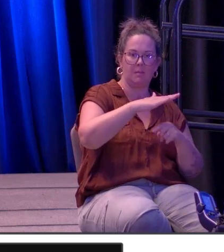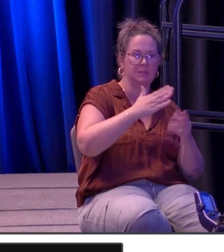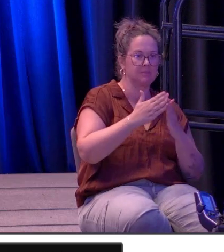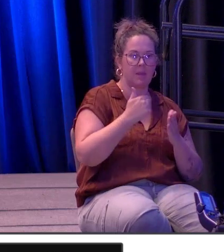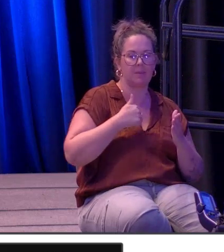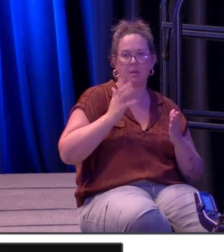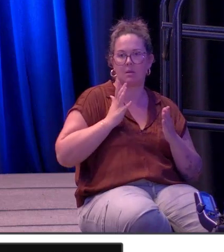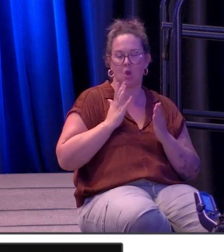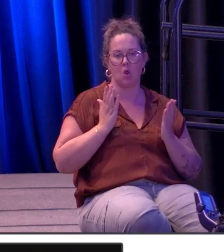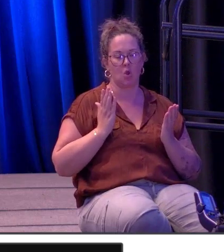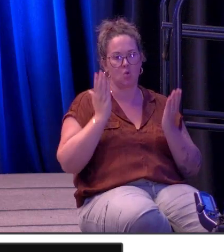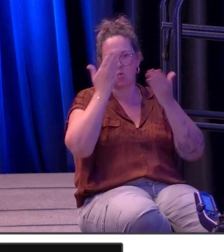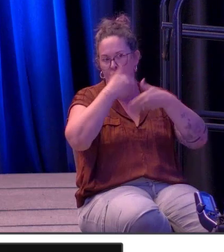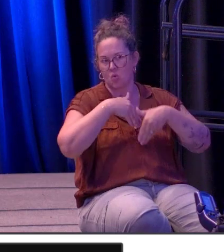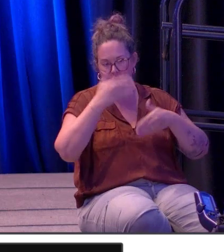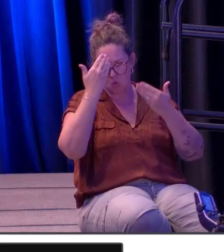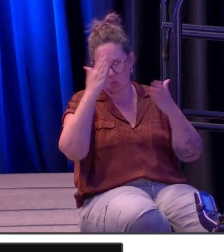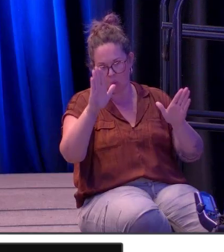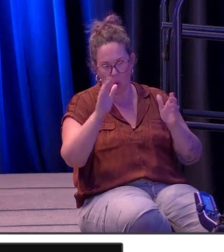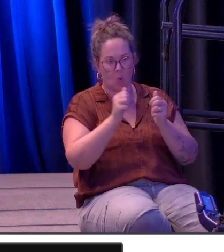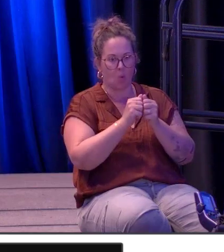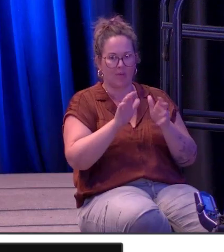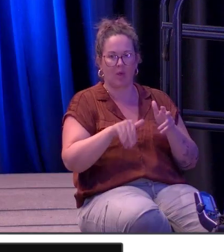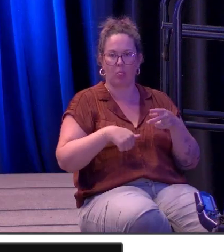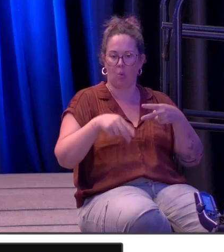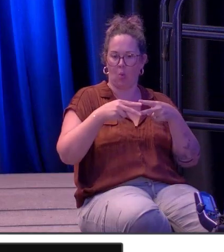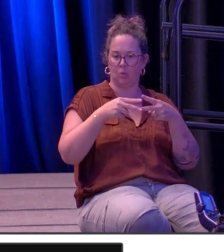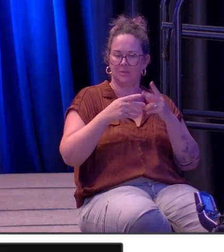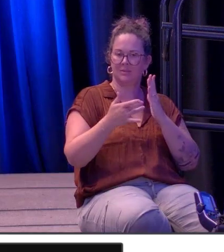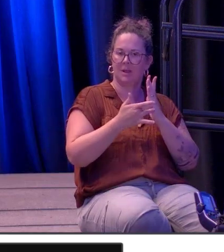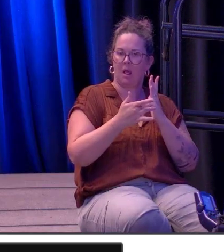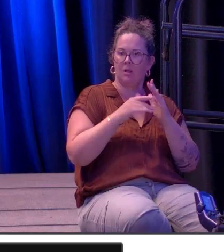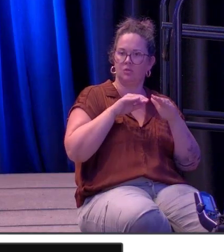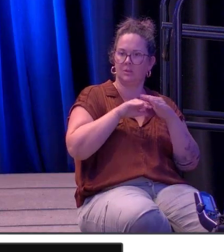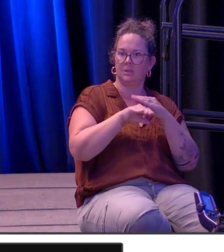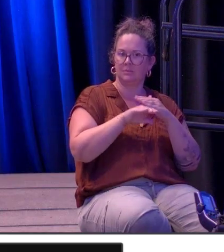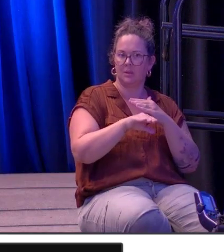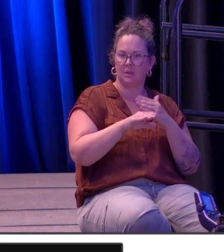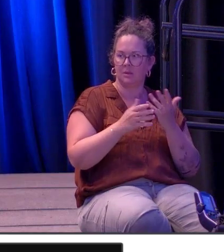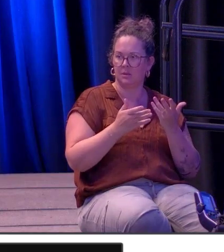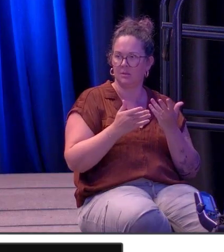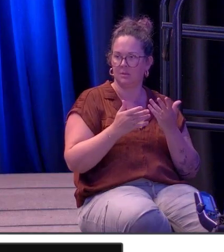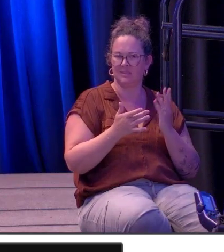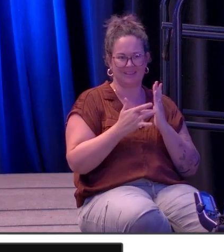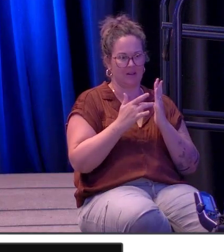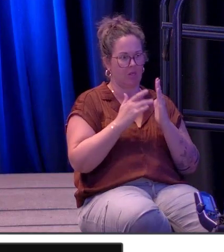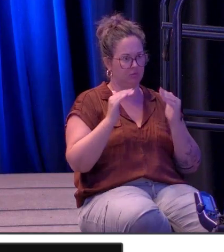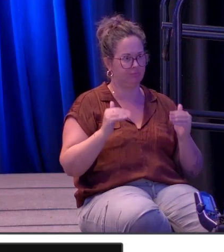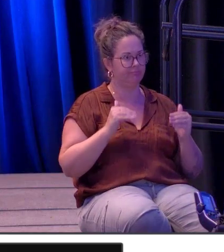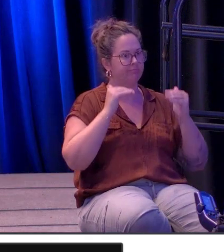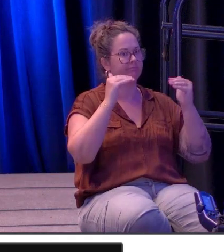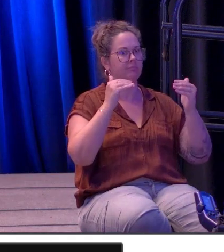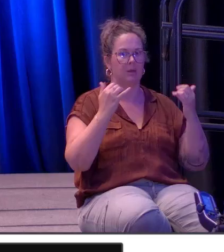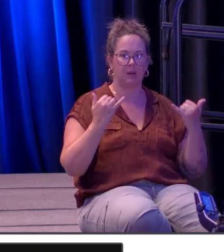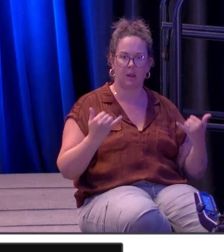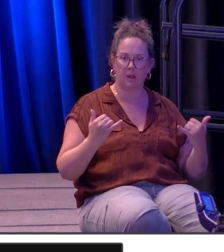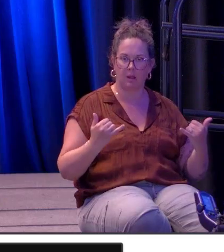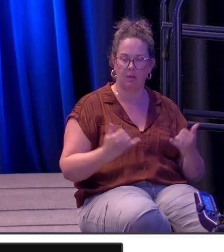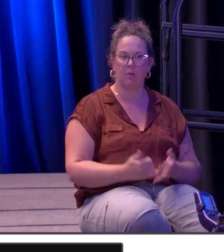about without those accessibility or technology advancements. Especially